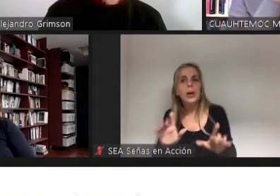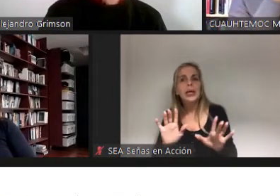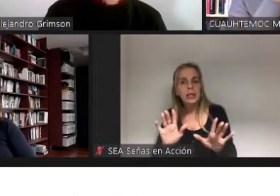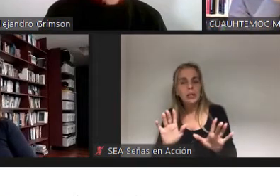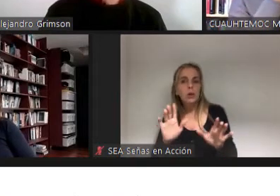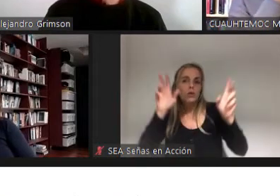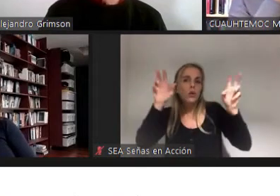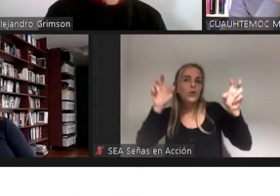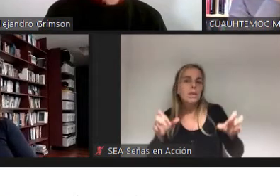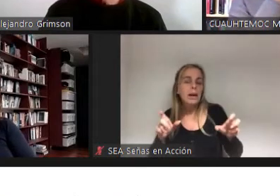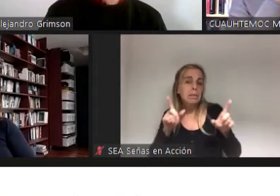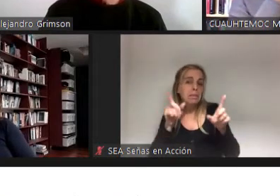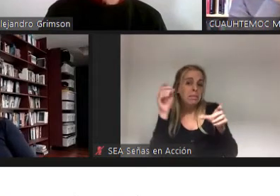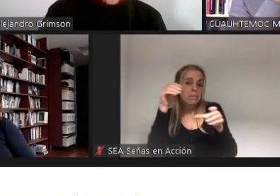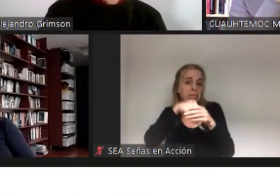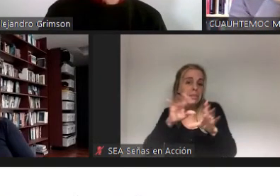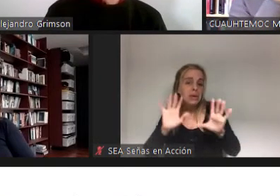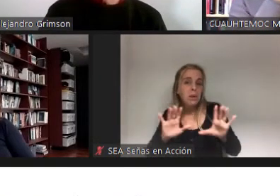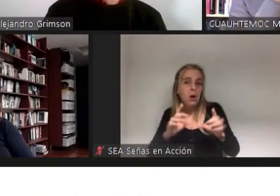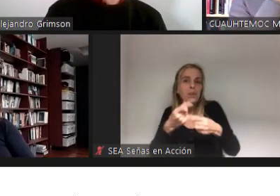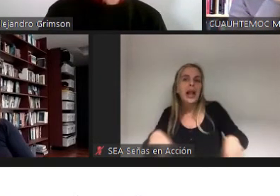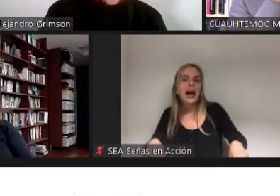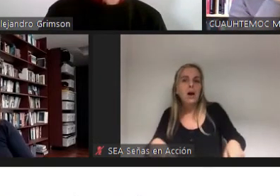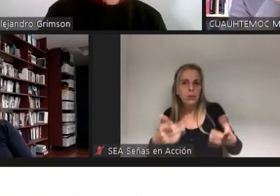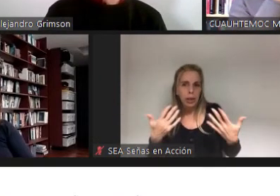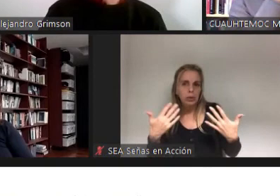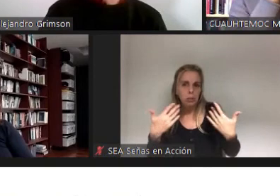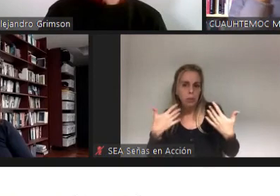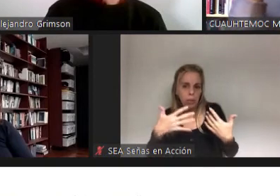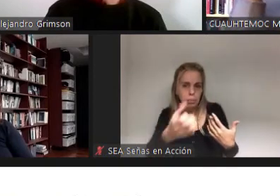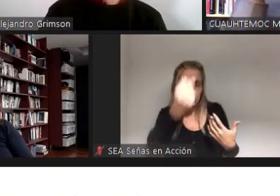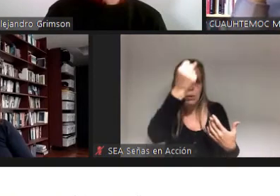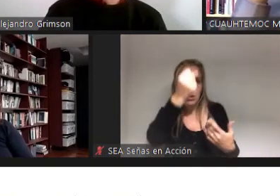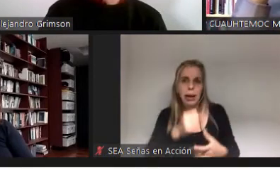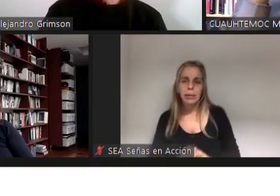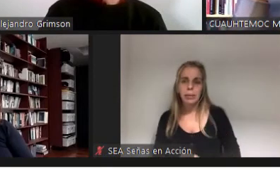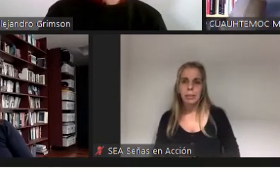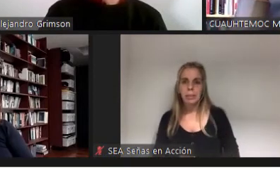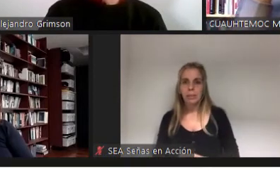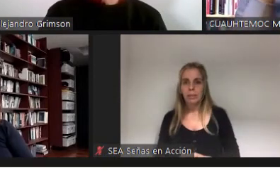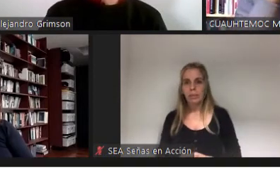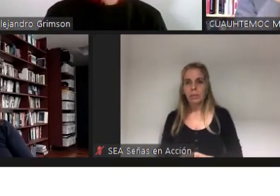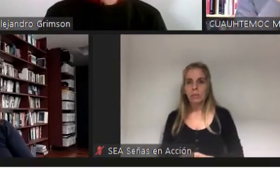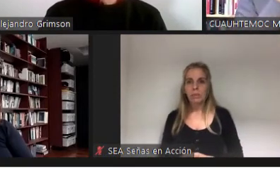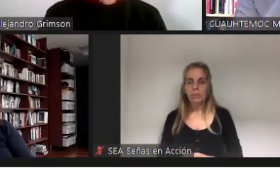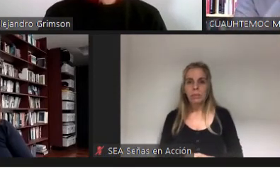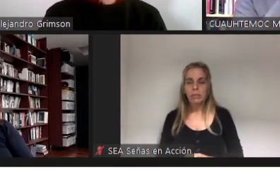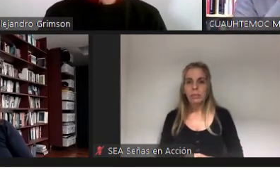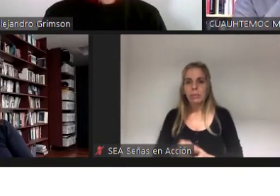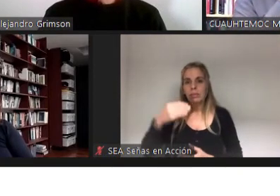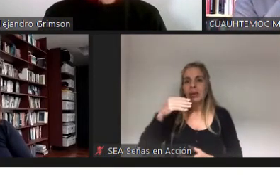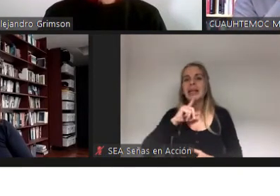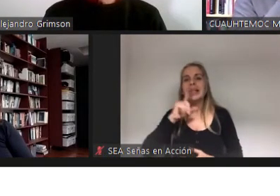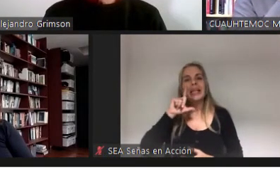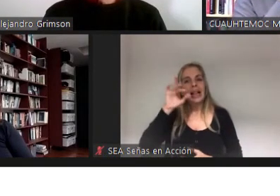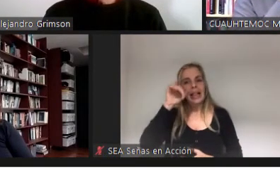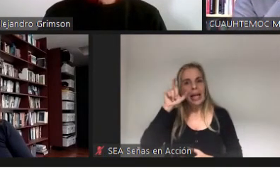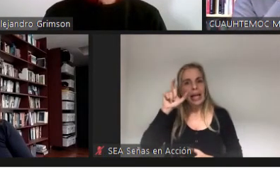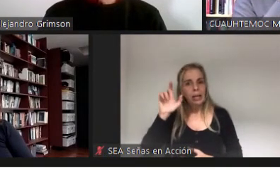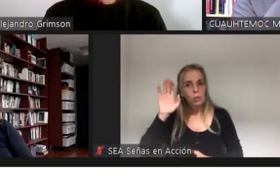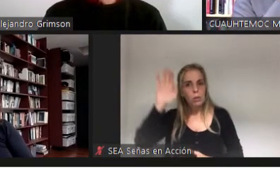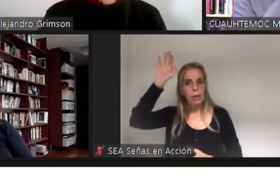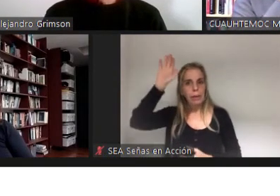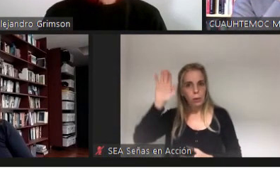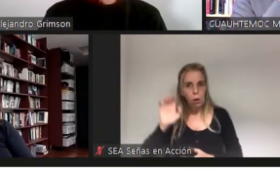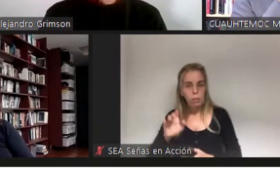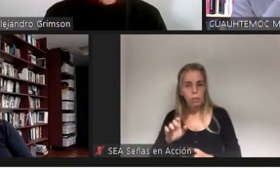think they are utopic, but they are part of some utopias that can be revisited. Matilde and